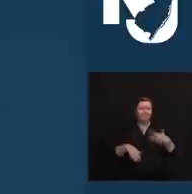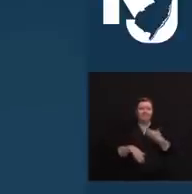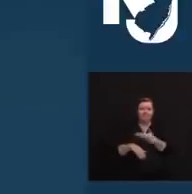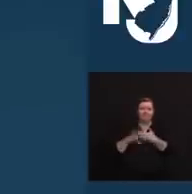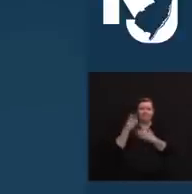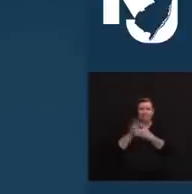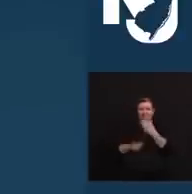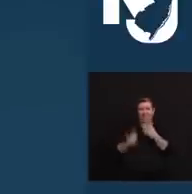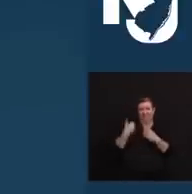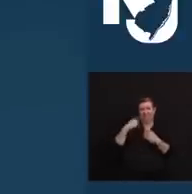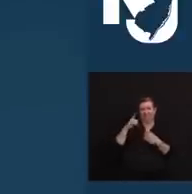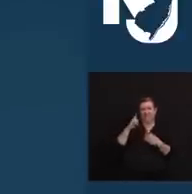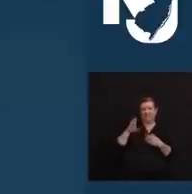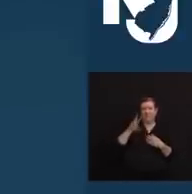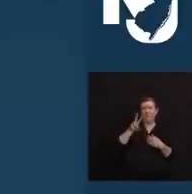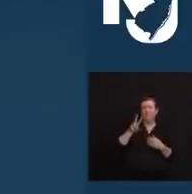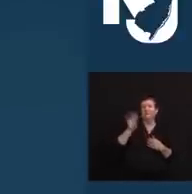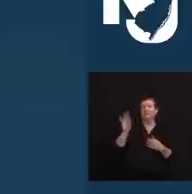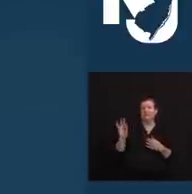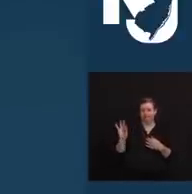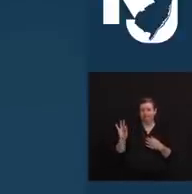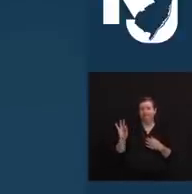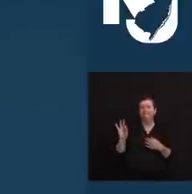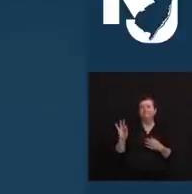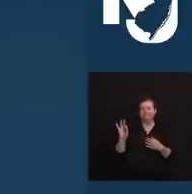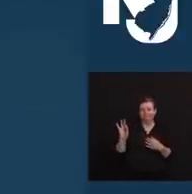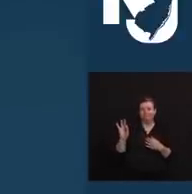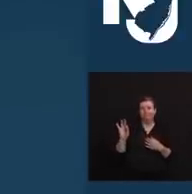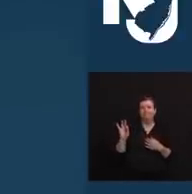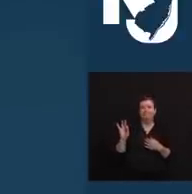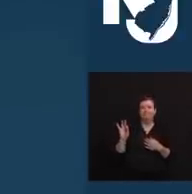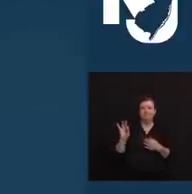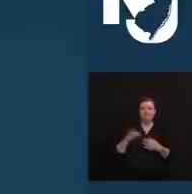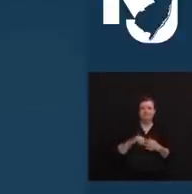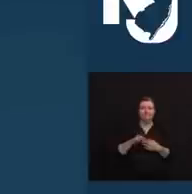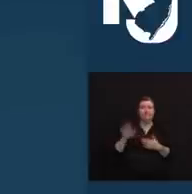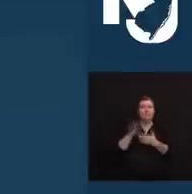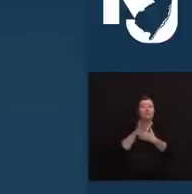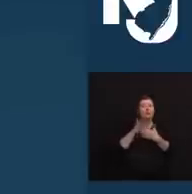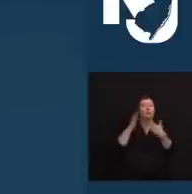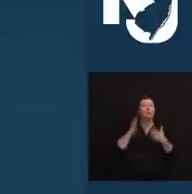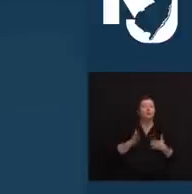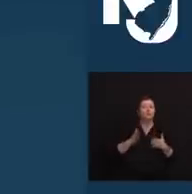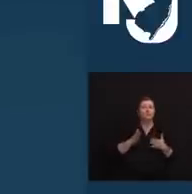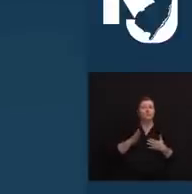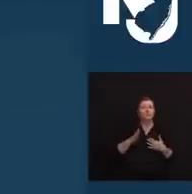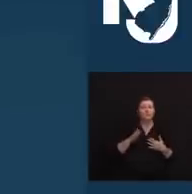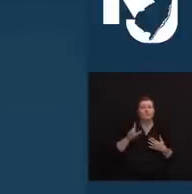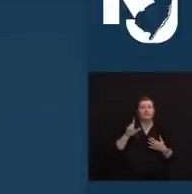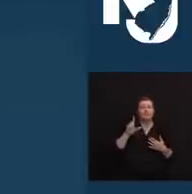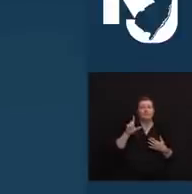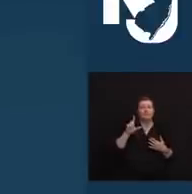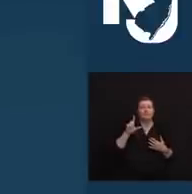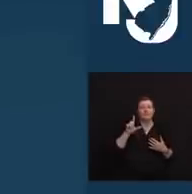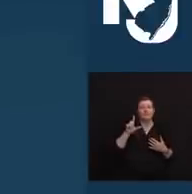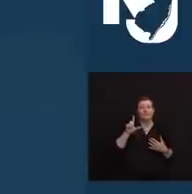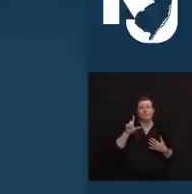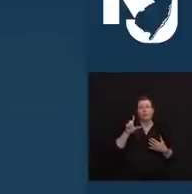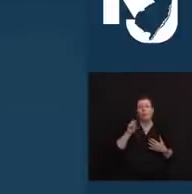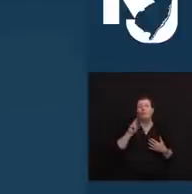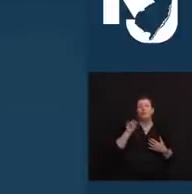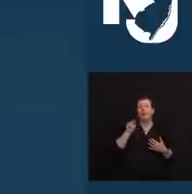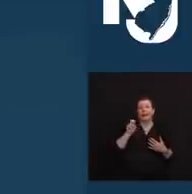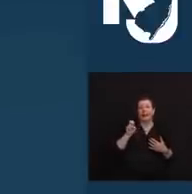29th. He left behind his partner, Lorraine, and I had the great honor of speaking with Lorraine. They were together for 22